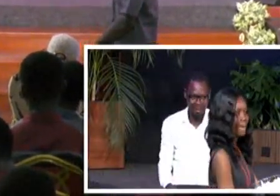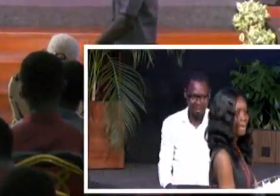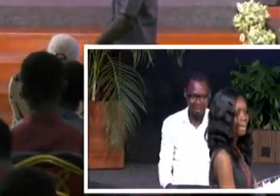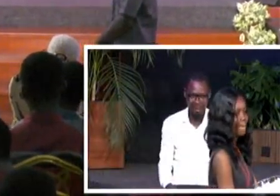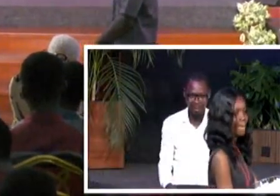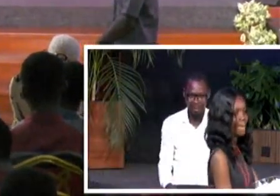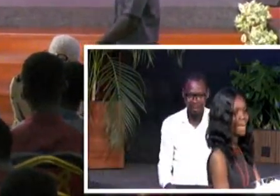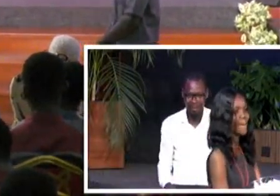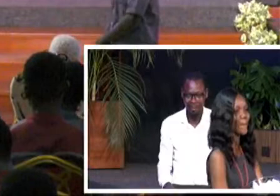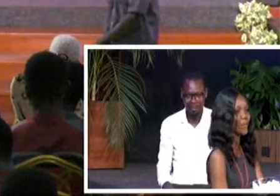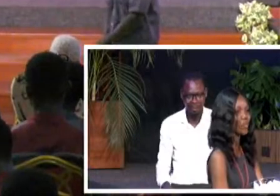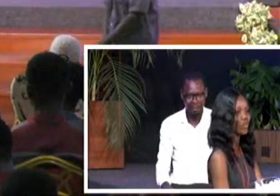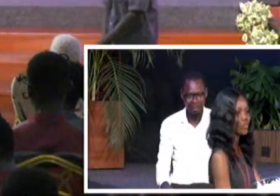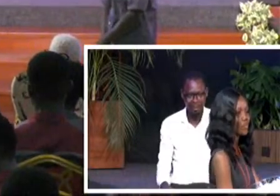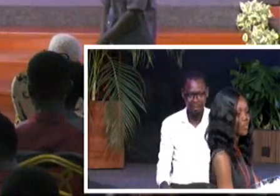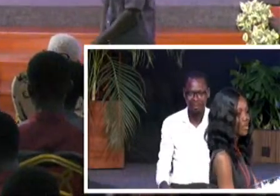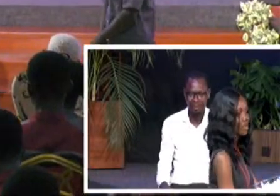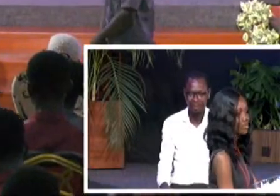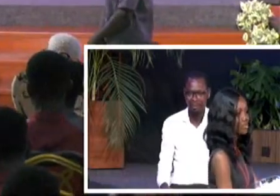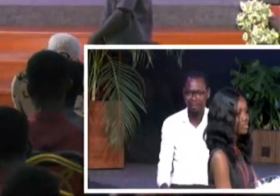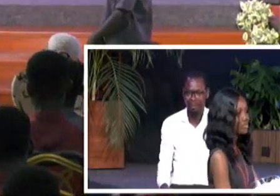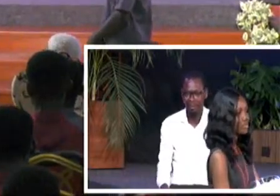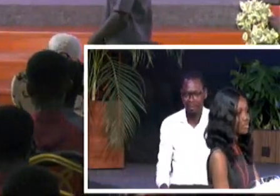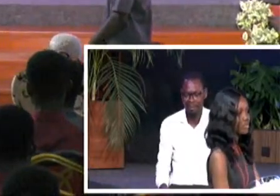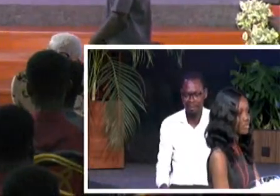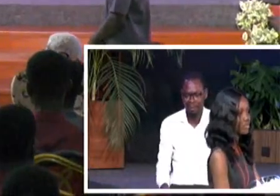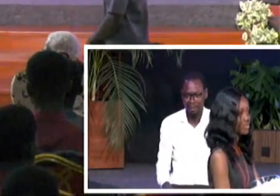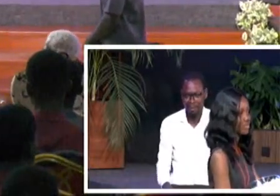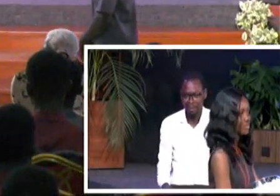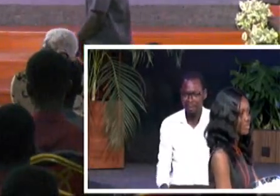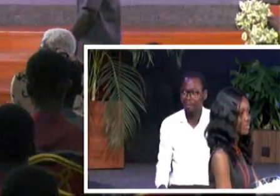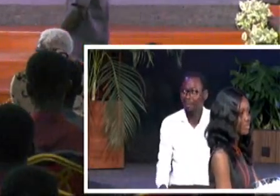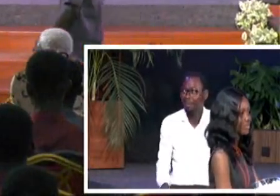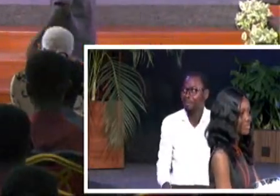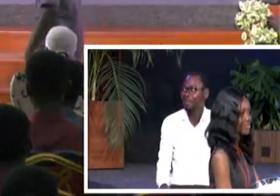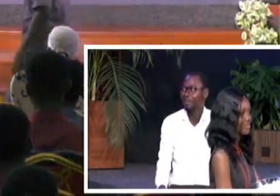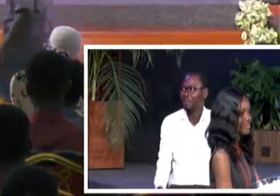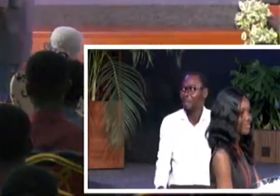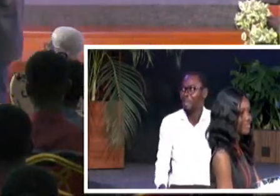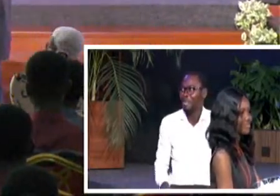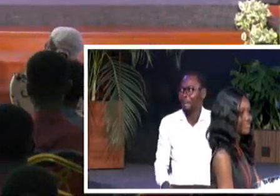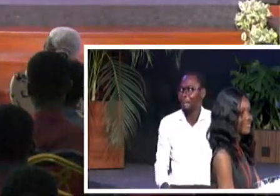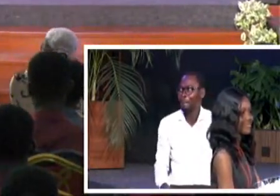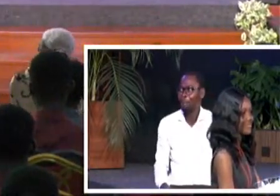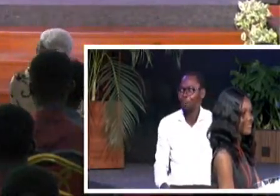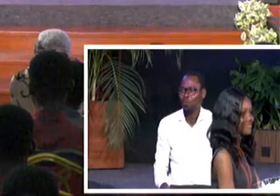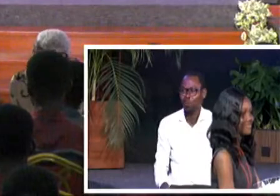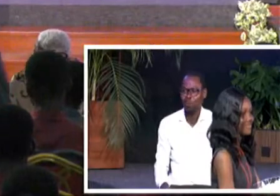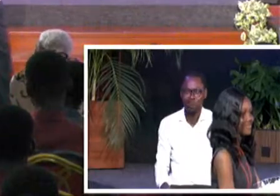friend. Okay. Well done, Lillian. All right, Benedict, over to you, your phone.